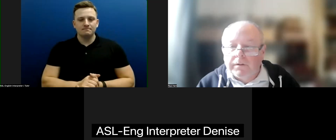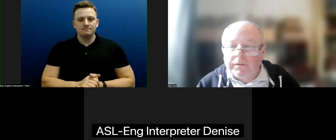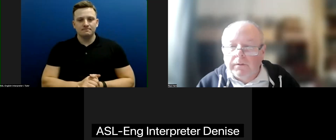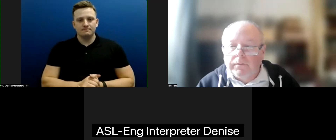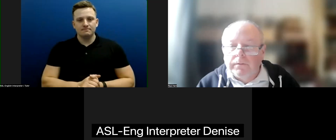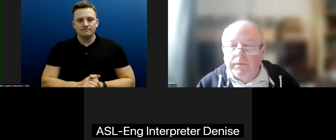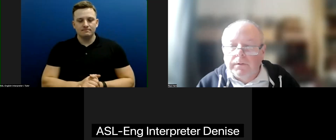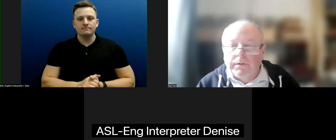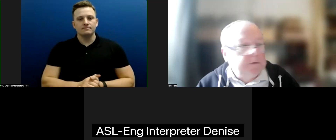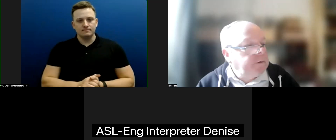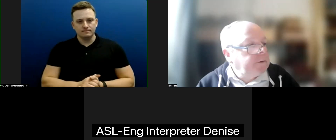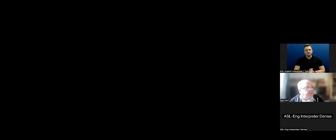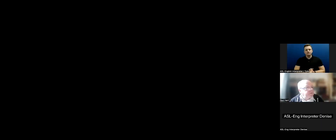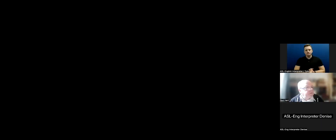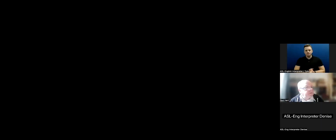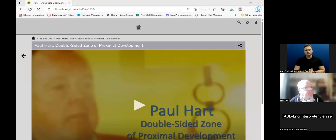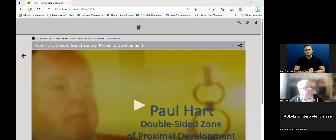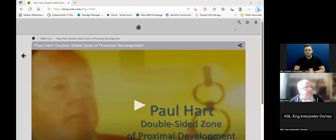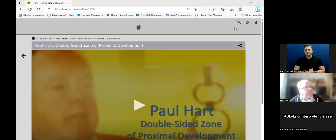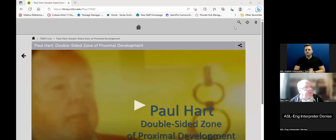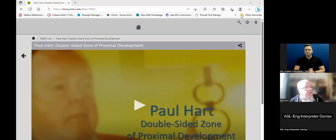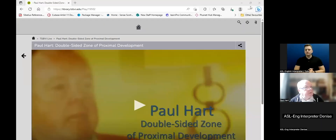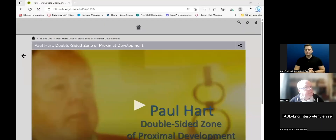Share sound.